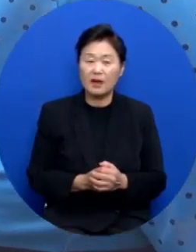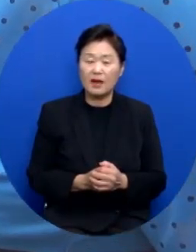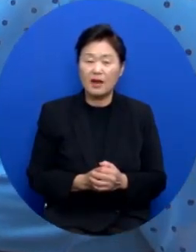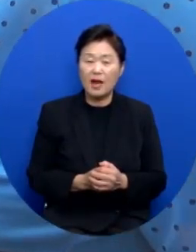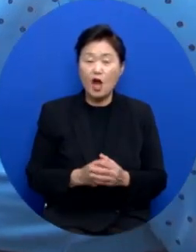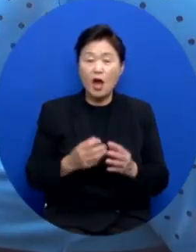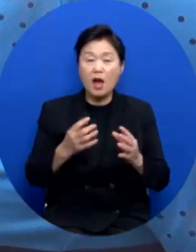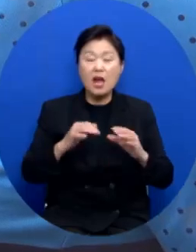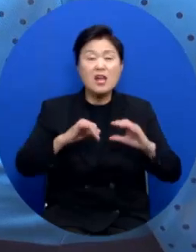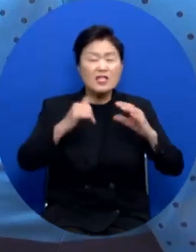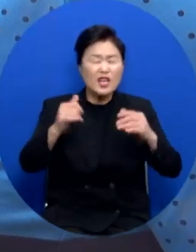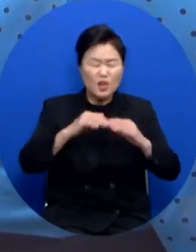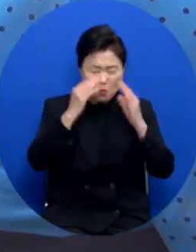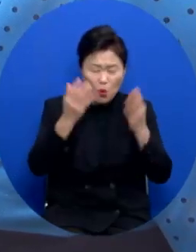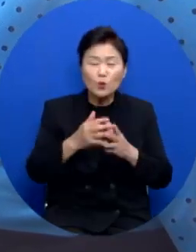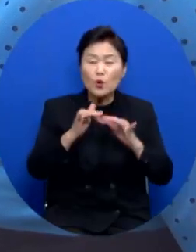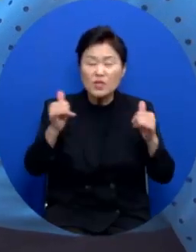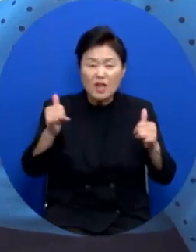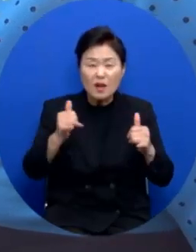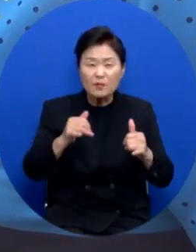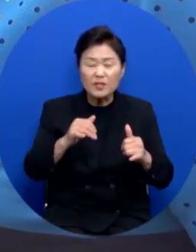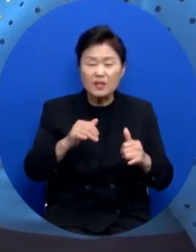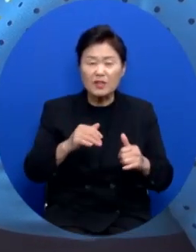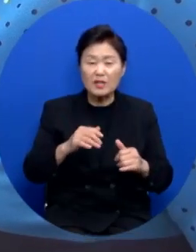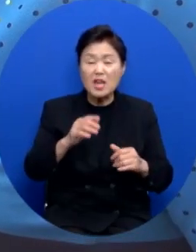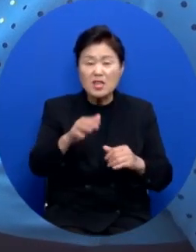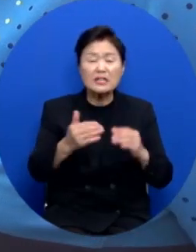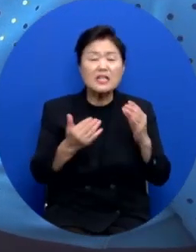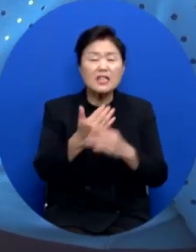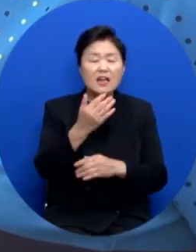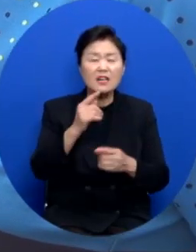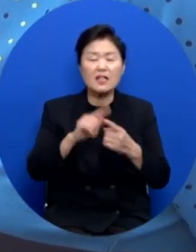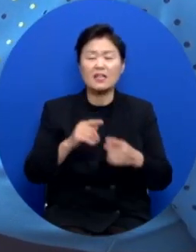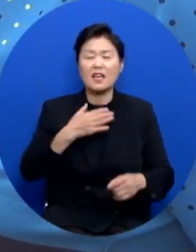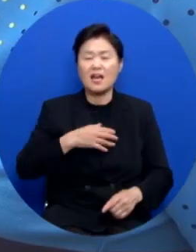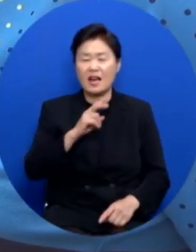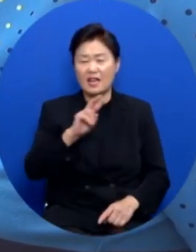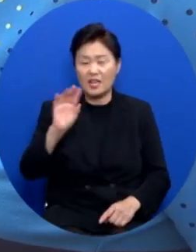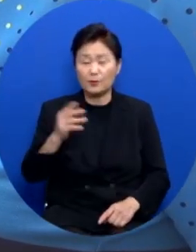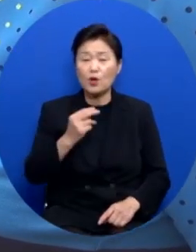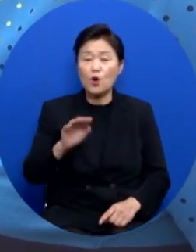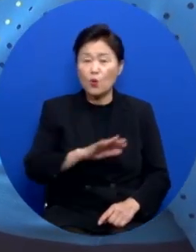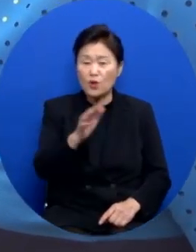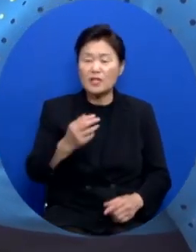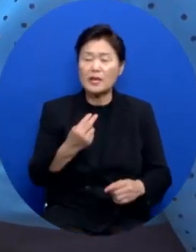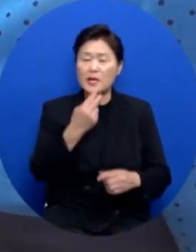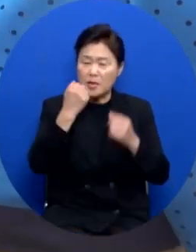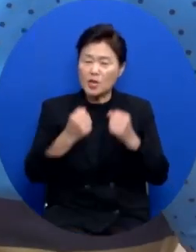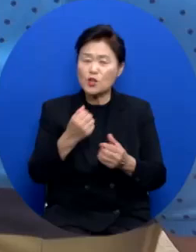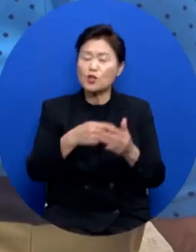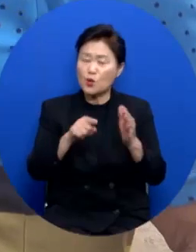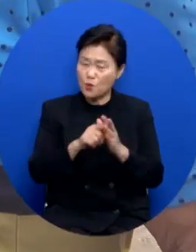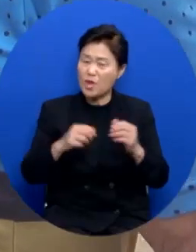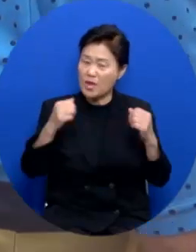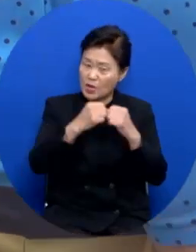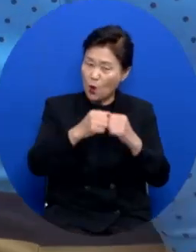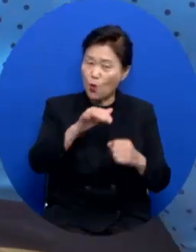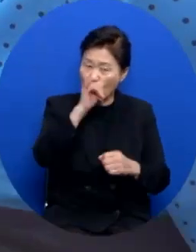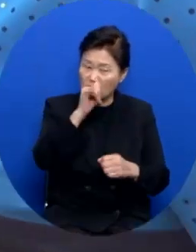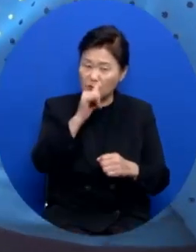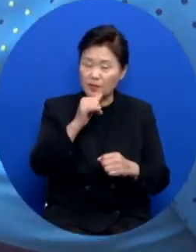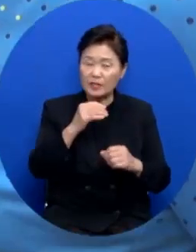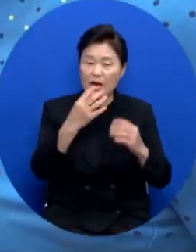to know that we are fight for our life here. Not because we want